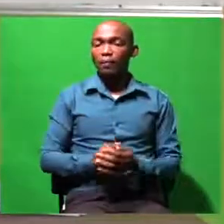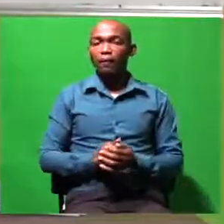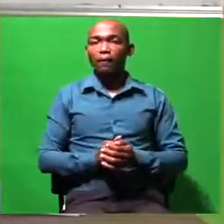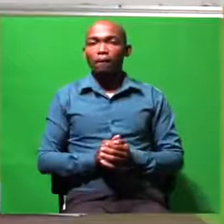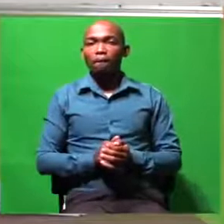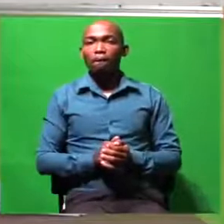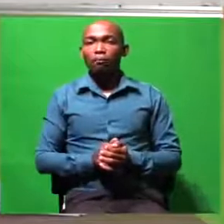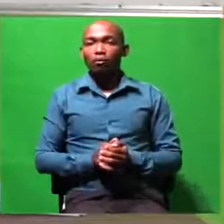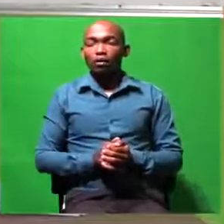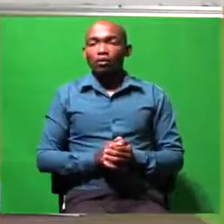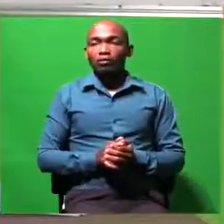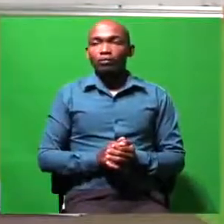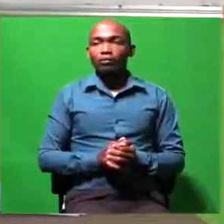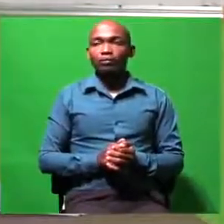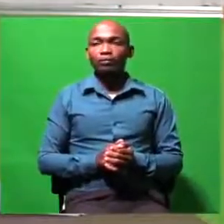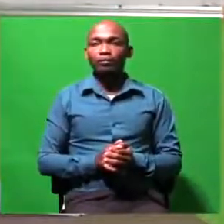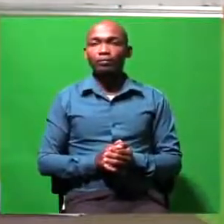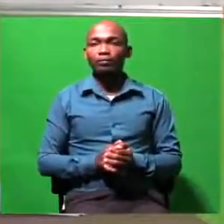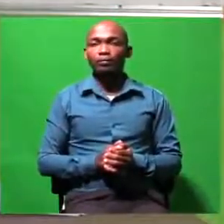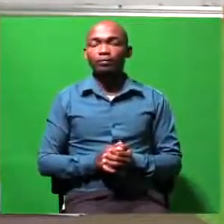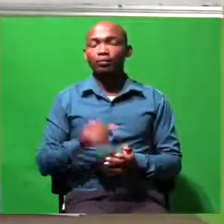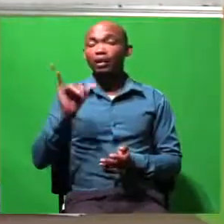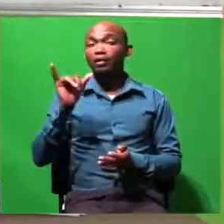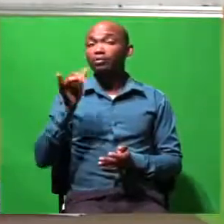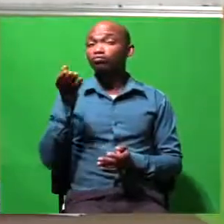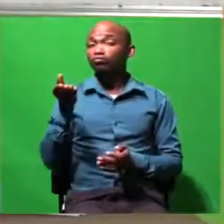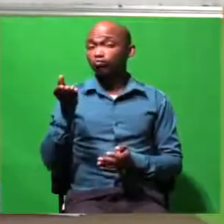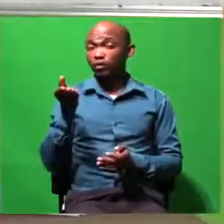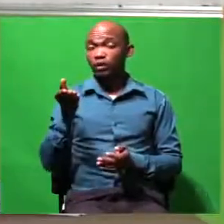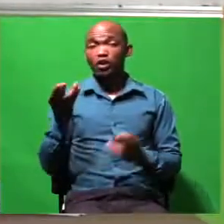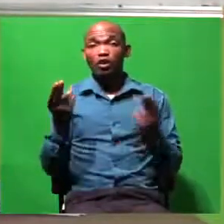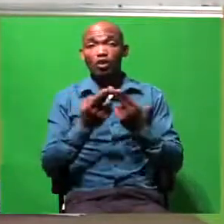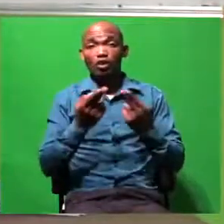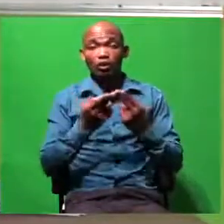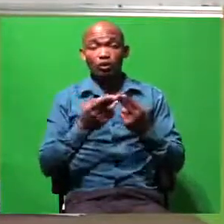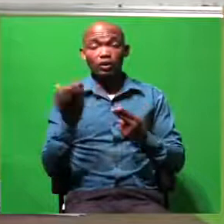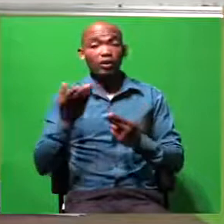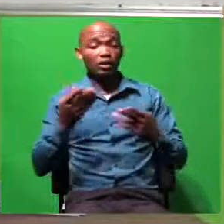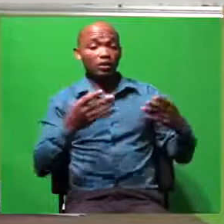An orphans. An orphan also is another group as we calling the special